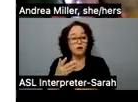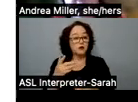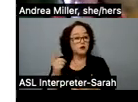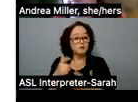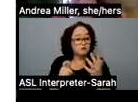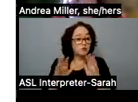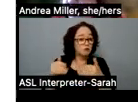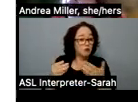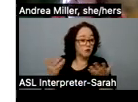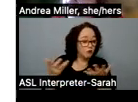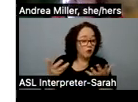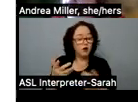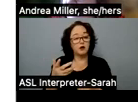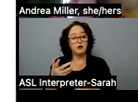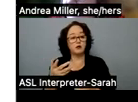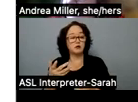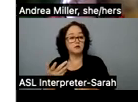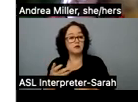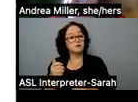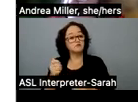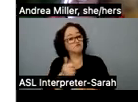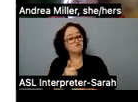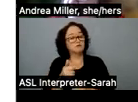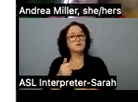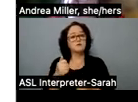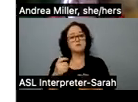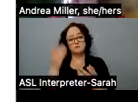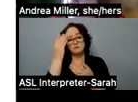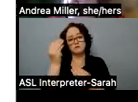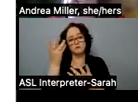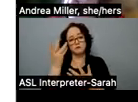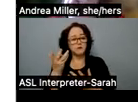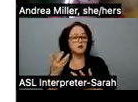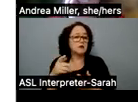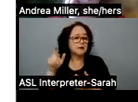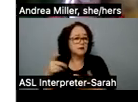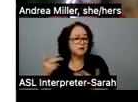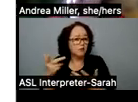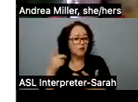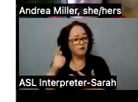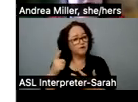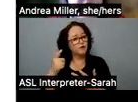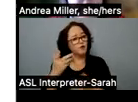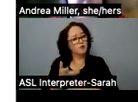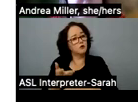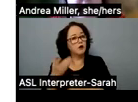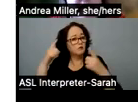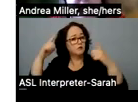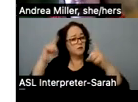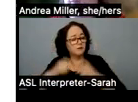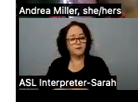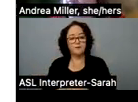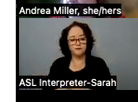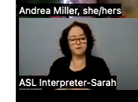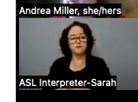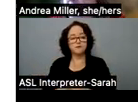need to be successful. And then the families in our tax credit developments represent about half of the family in our